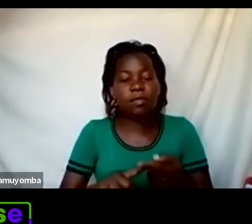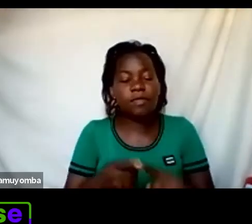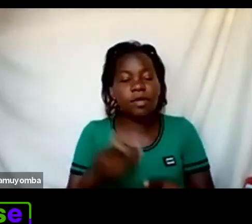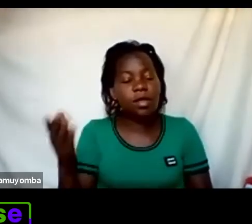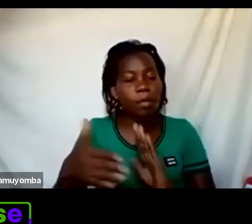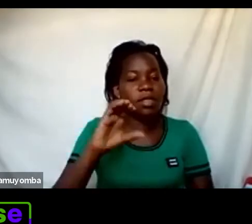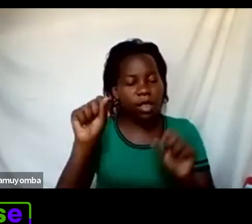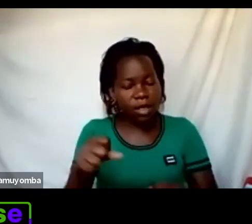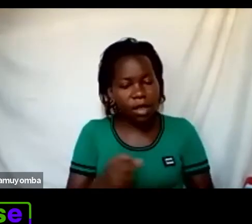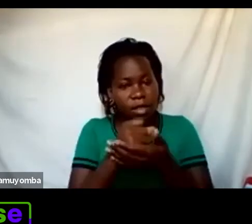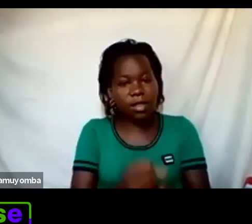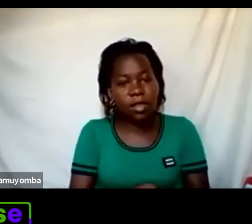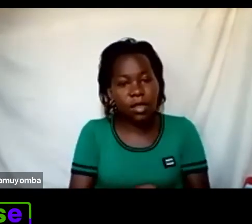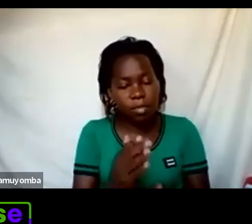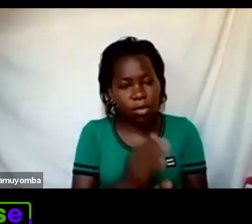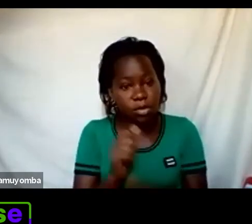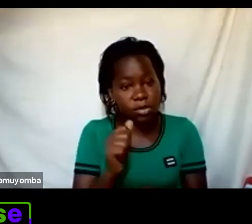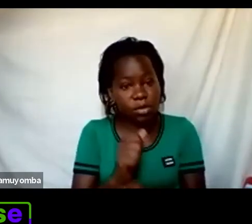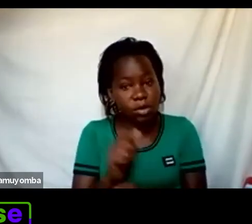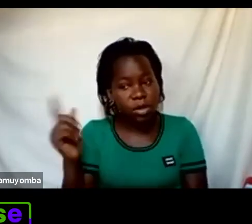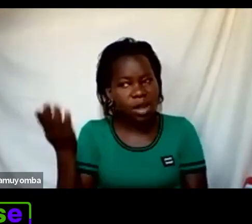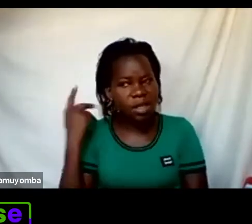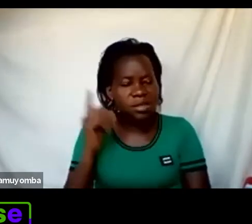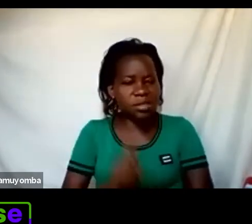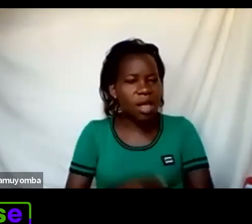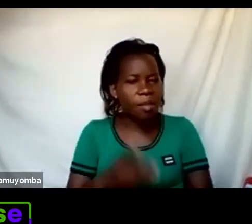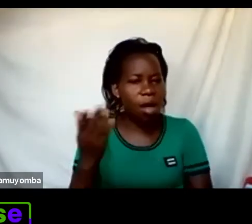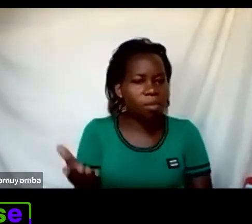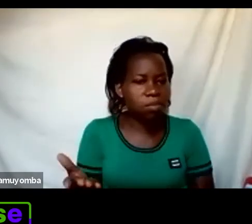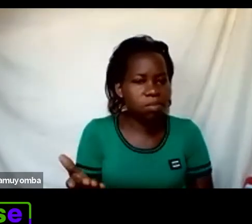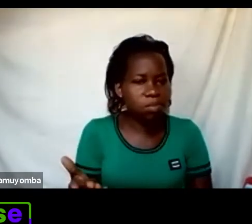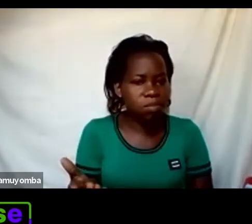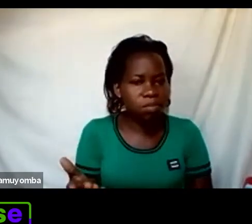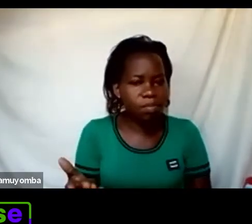it. The other day we had on the panel